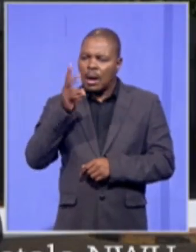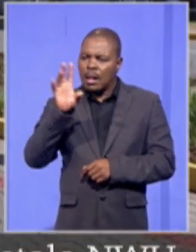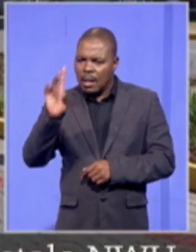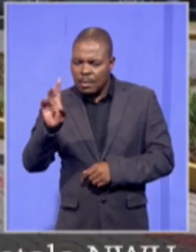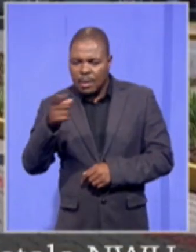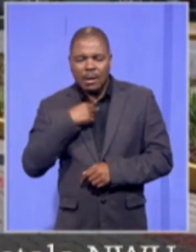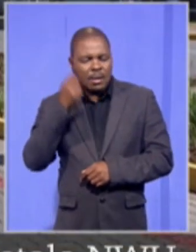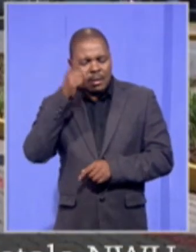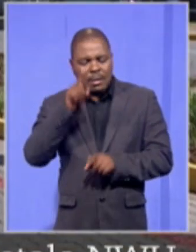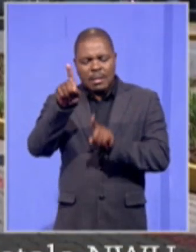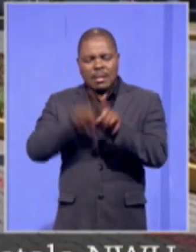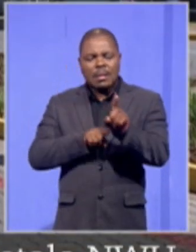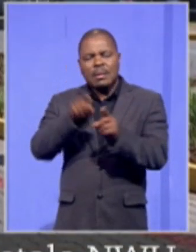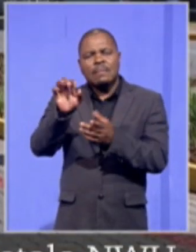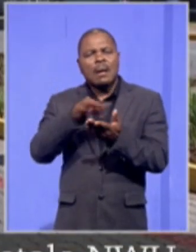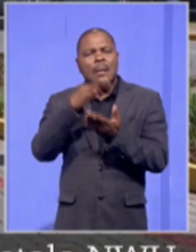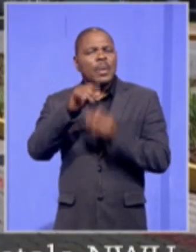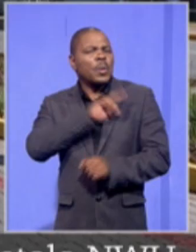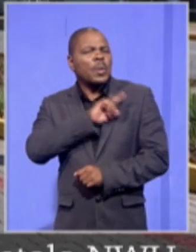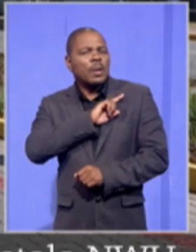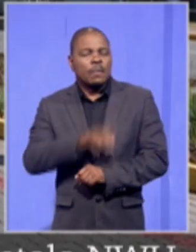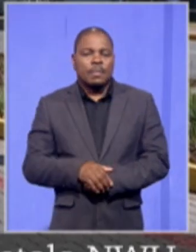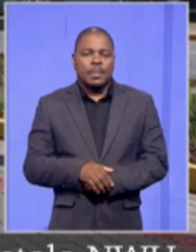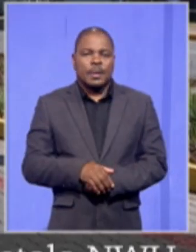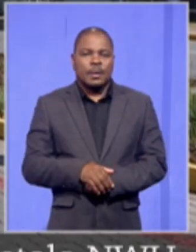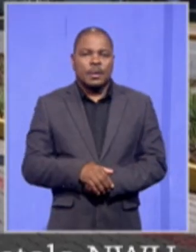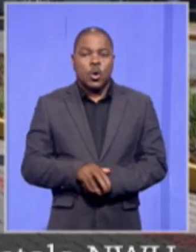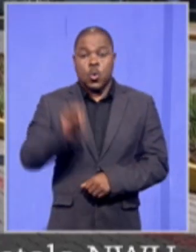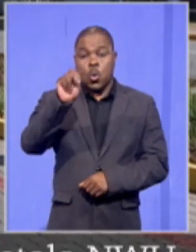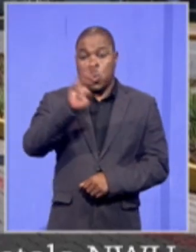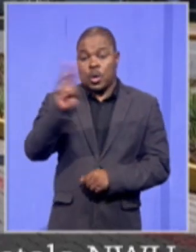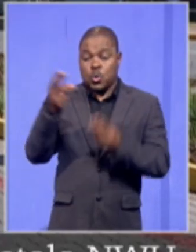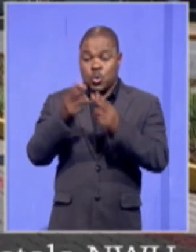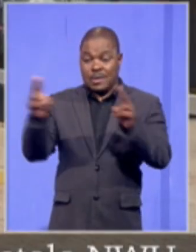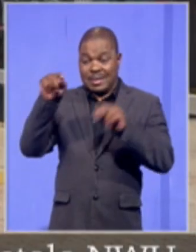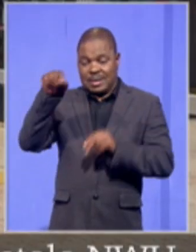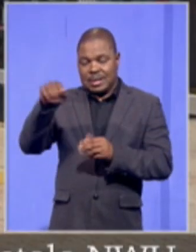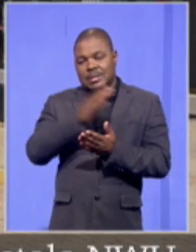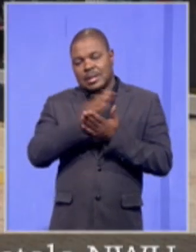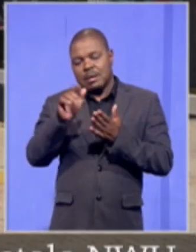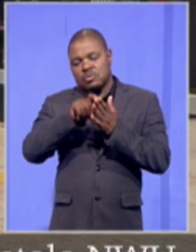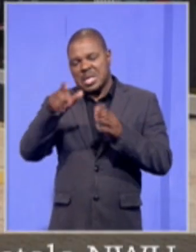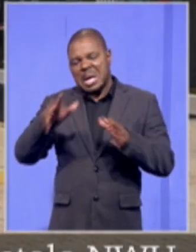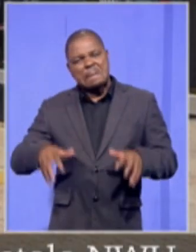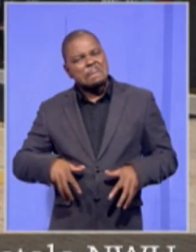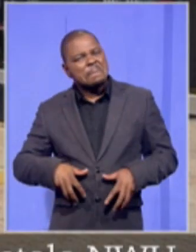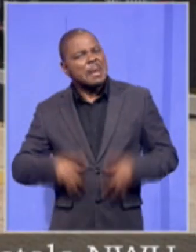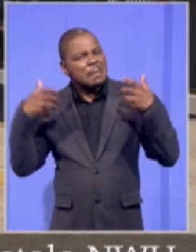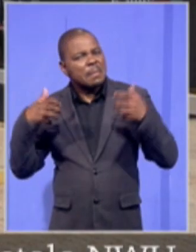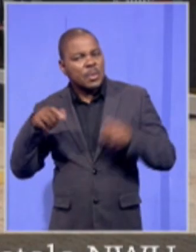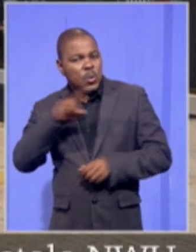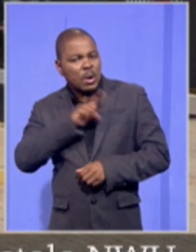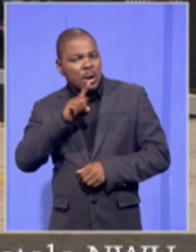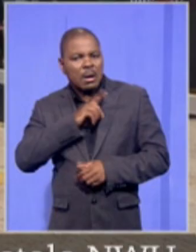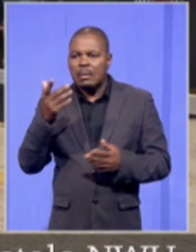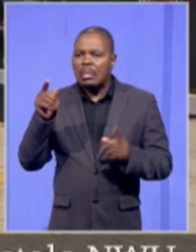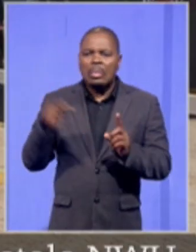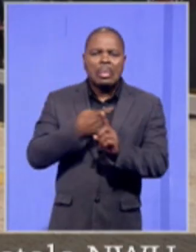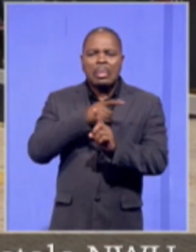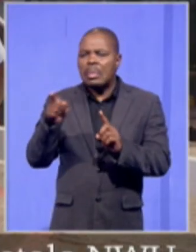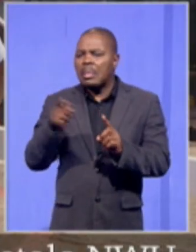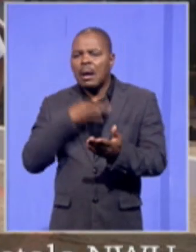unsuccessful. Baithuti ba bangwe ka mabaleng a University ya North West ka Mahikeng ba le bogale ka ge ba sa hwetše ntlha le thito